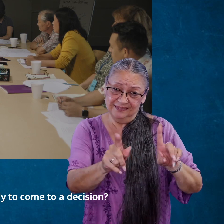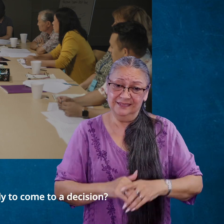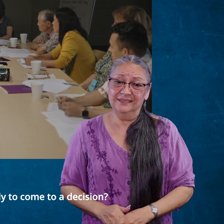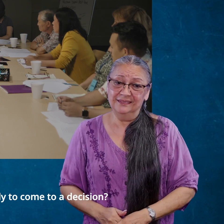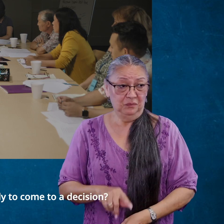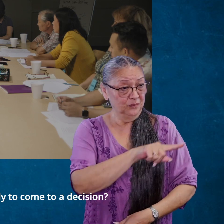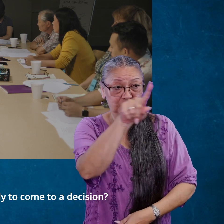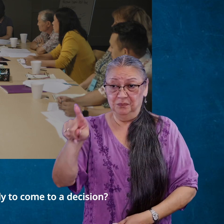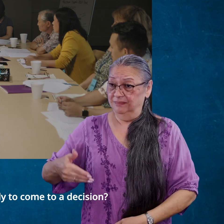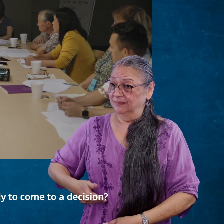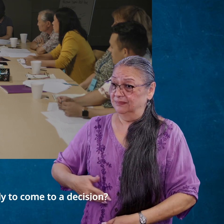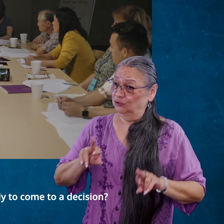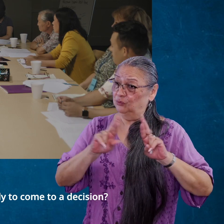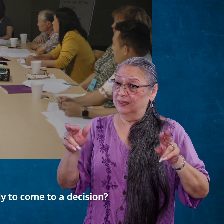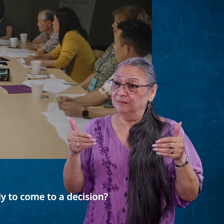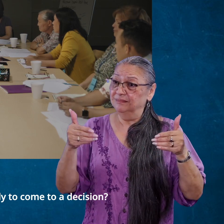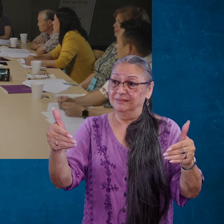to come to a decision?